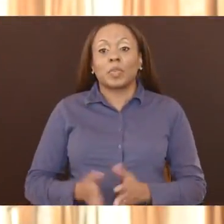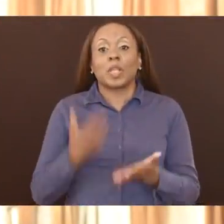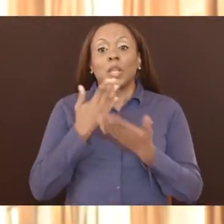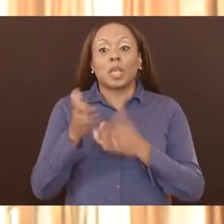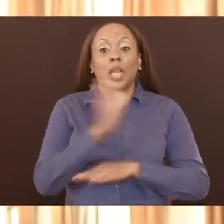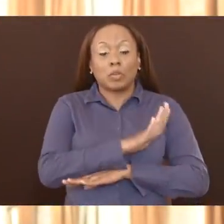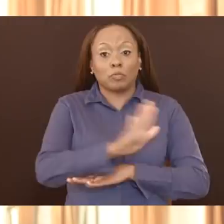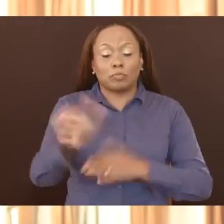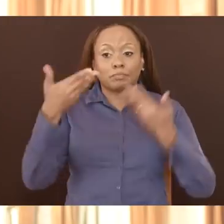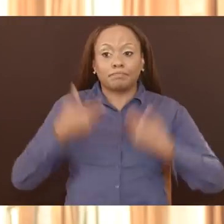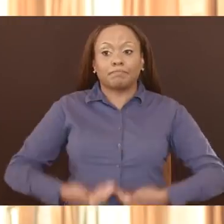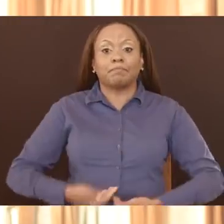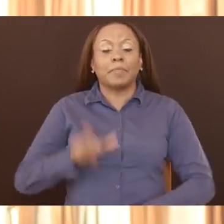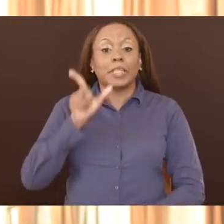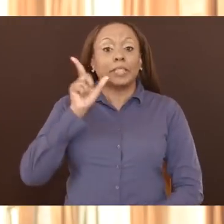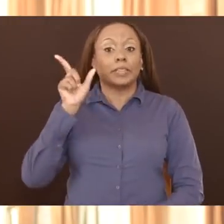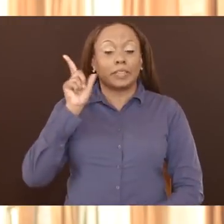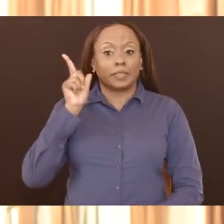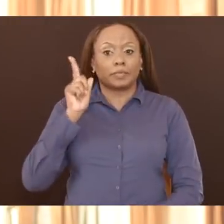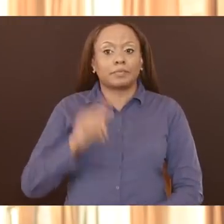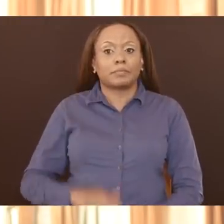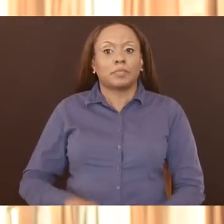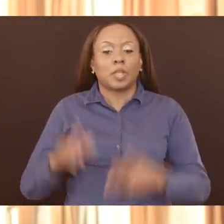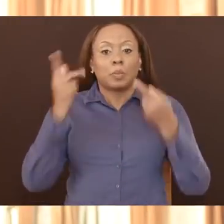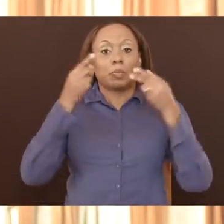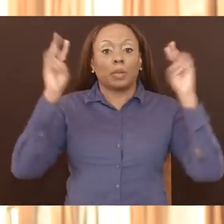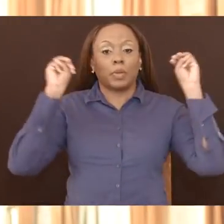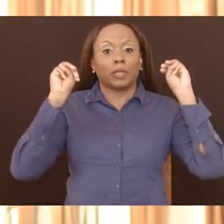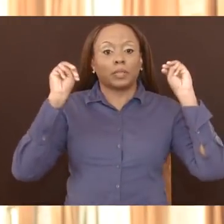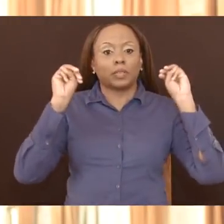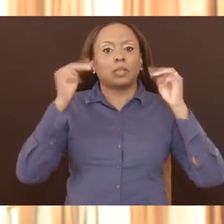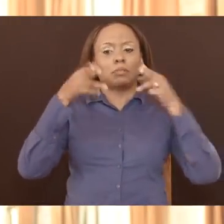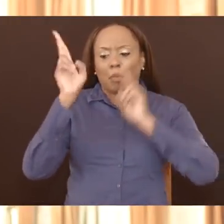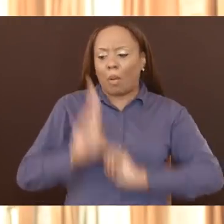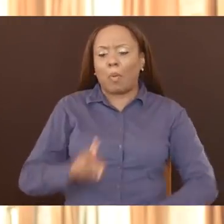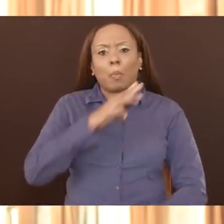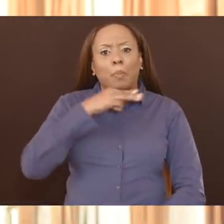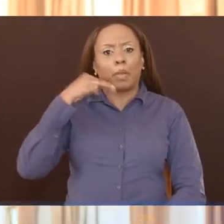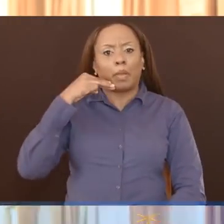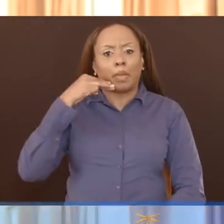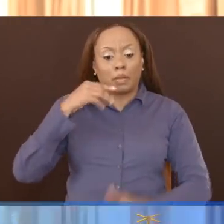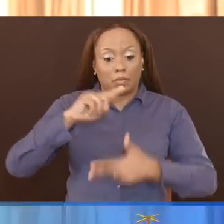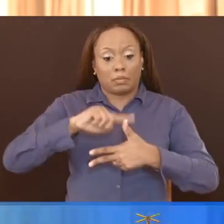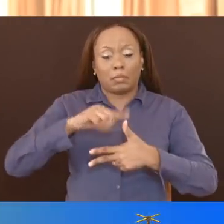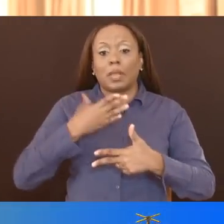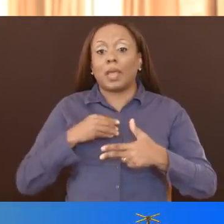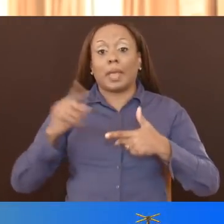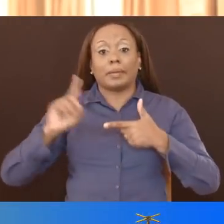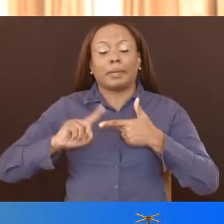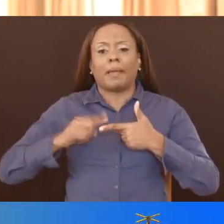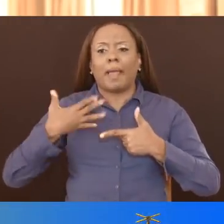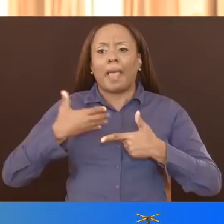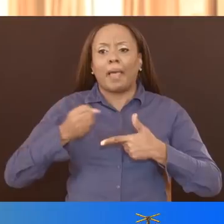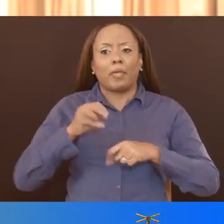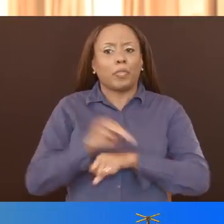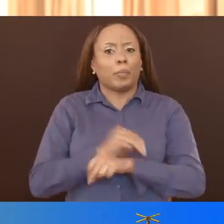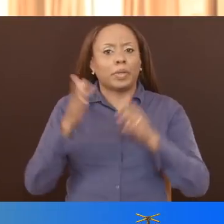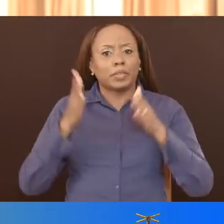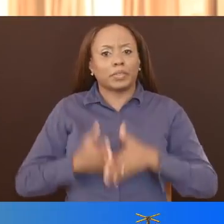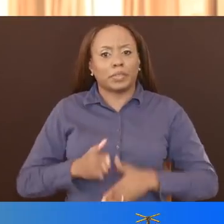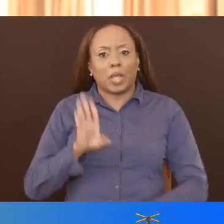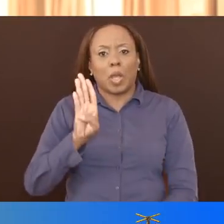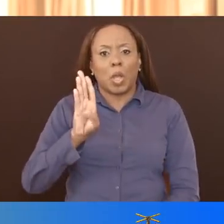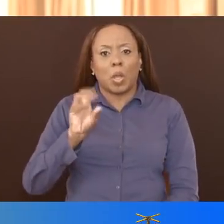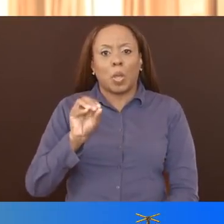Good afternoon, everyone. I am Lisa Lord, Prime Minister, the Honourable Mia Amor-Motley, and the Minister of Health and Wellness, Lieutenant Colonel, the Honourable